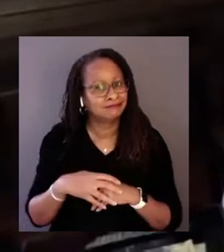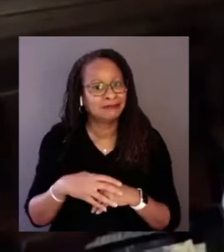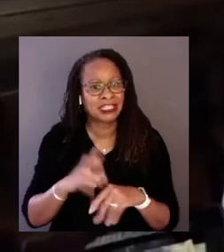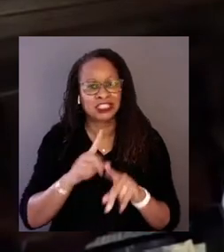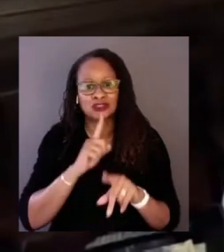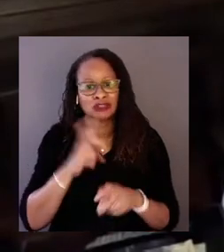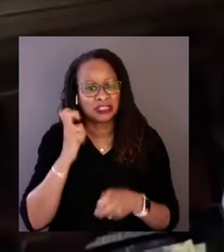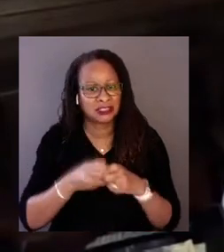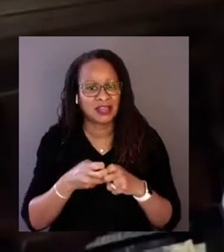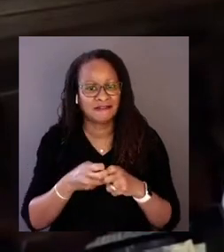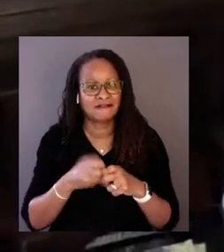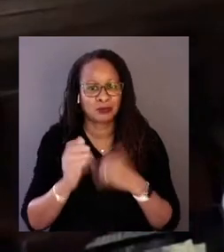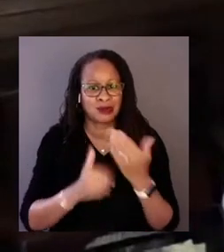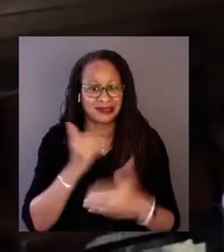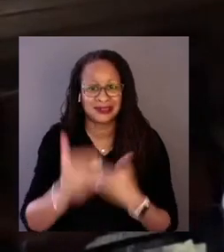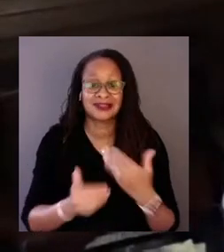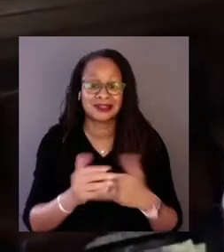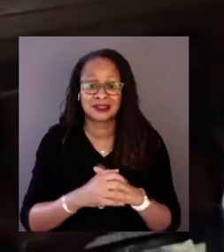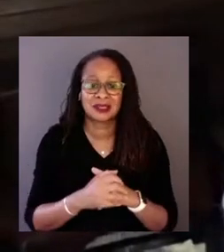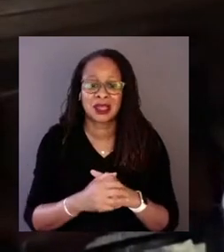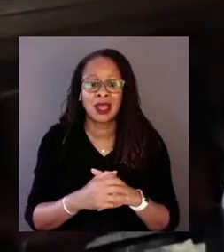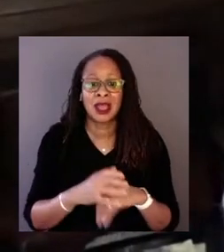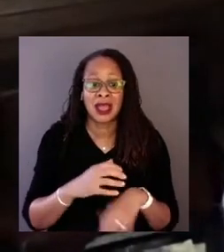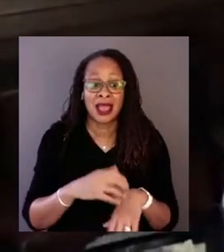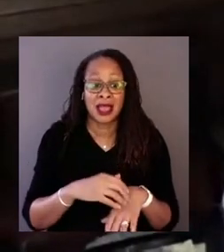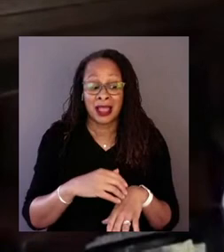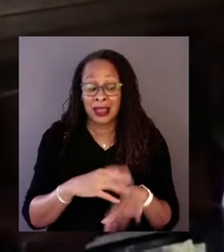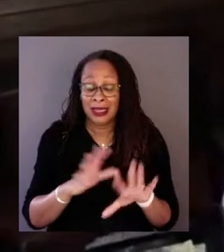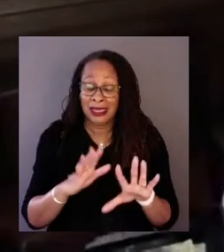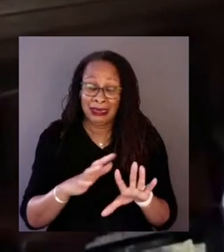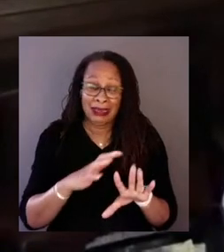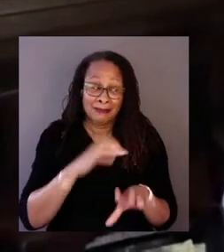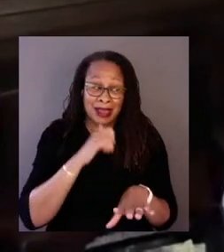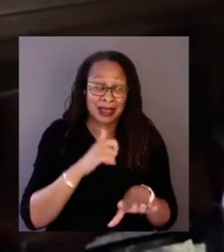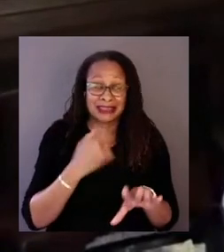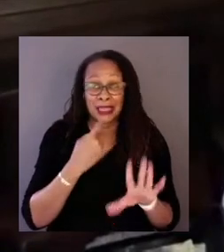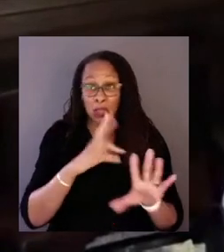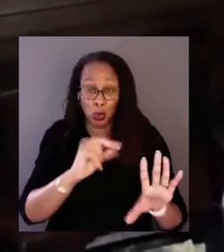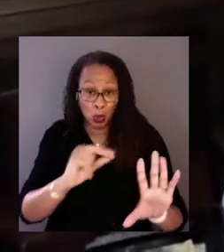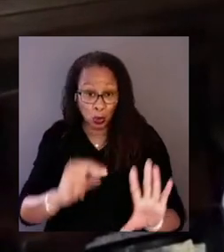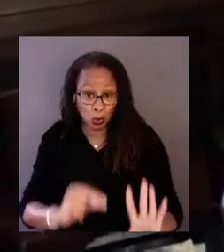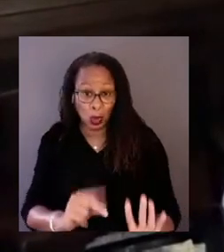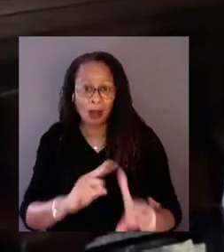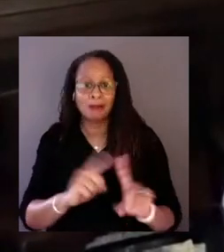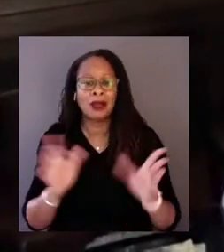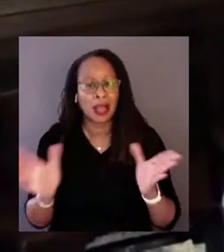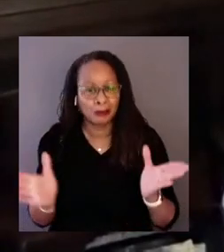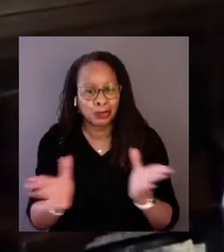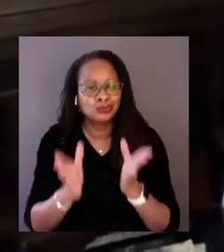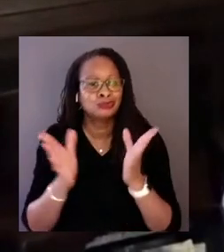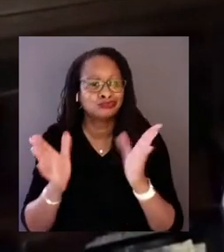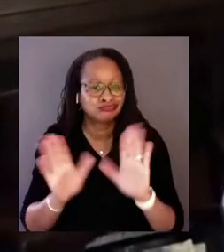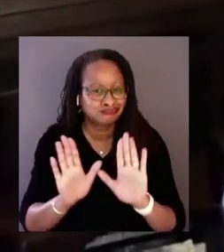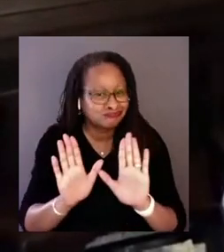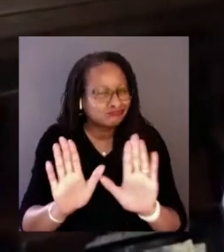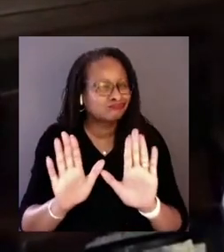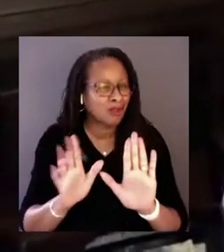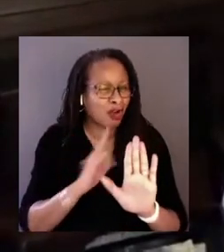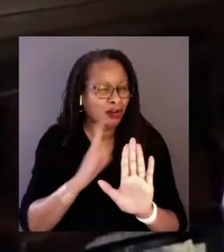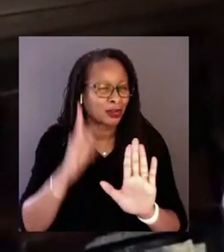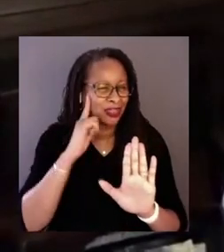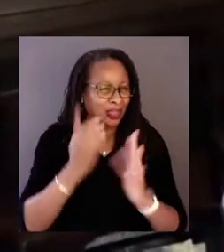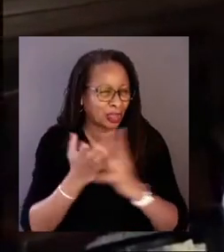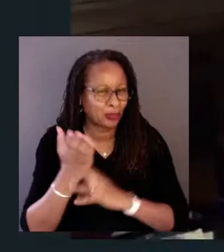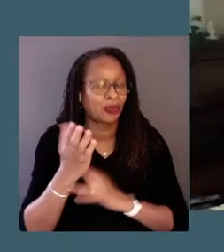so I don't discourage people, but I just push a little bit to kind of provoke, like, are you thinking this through, you